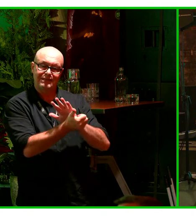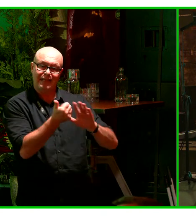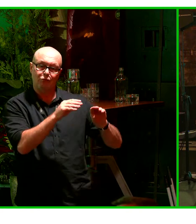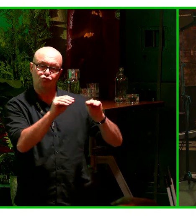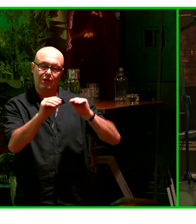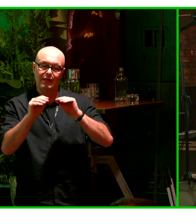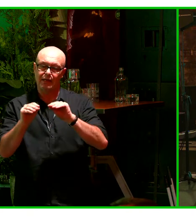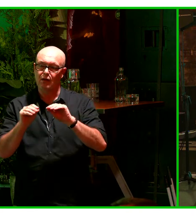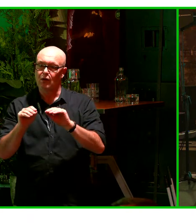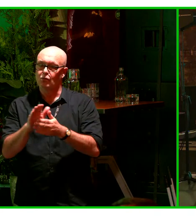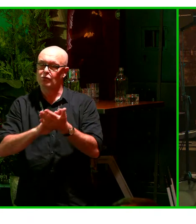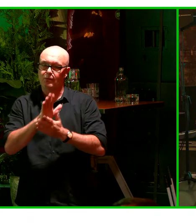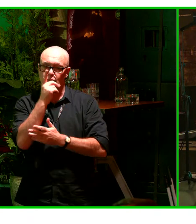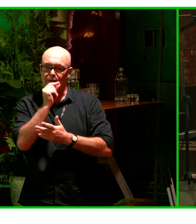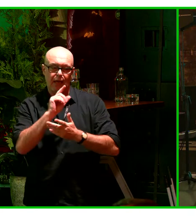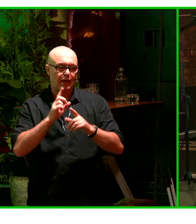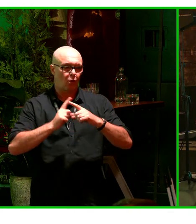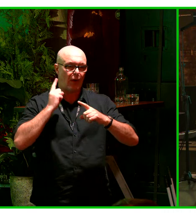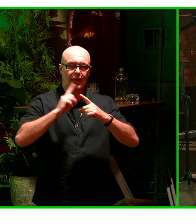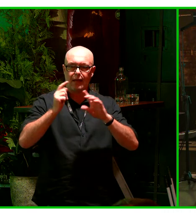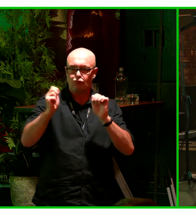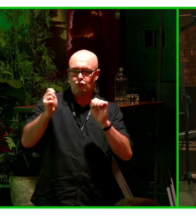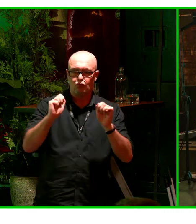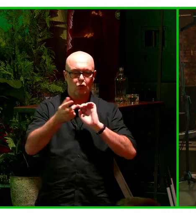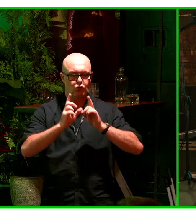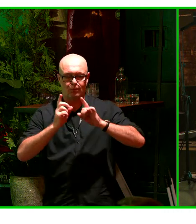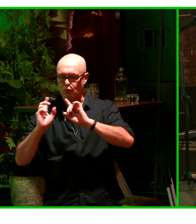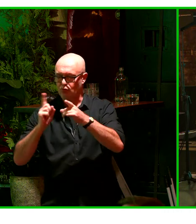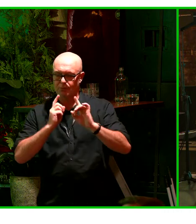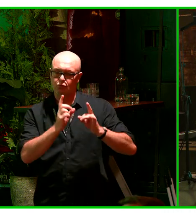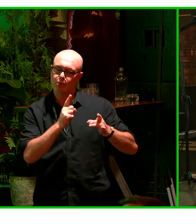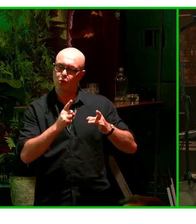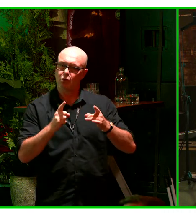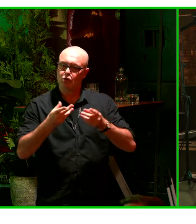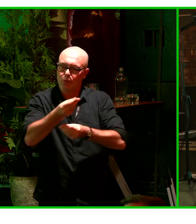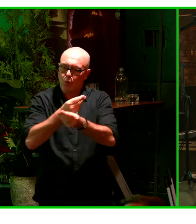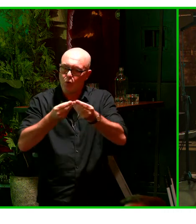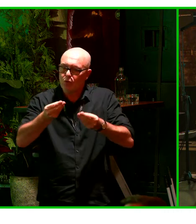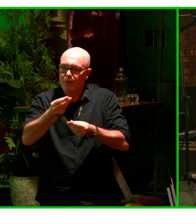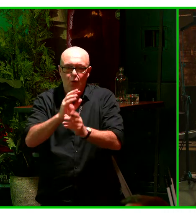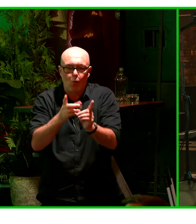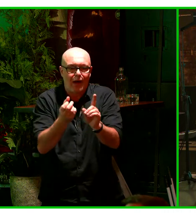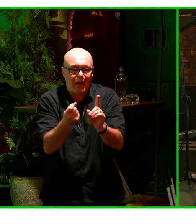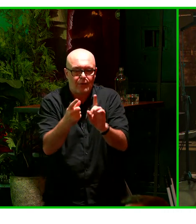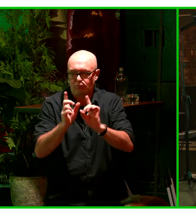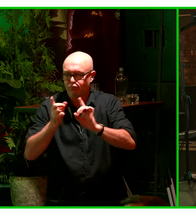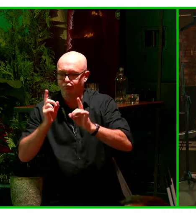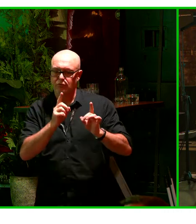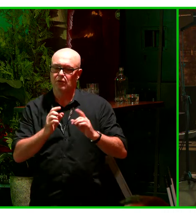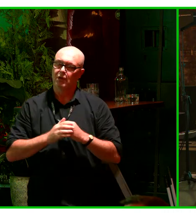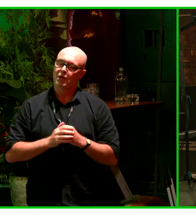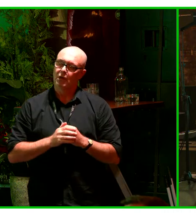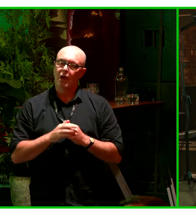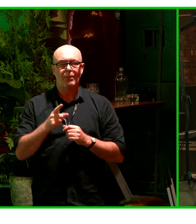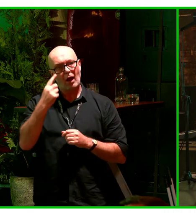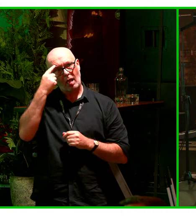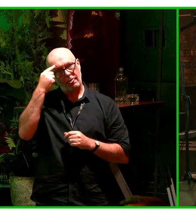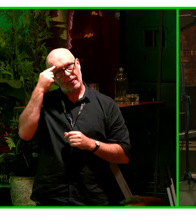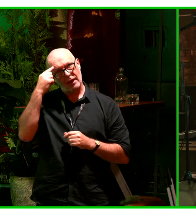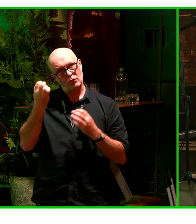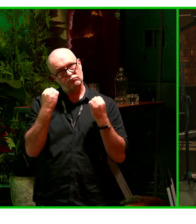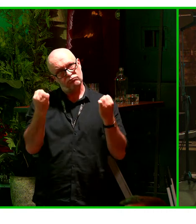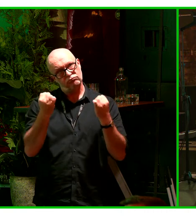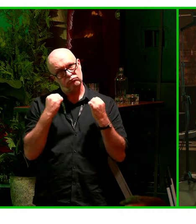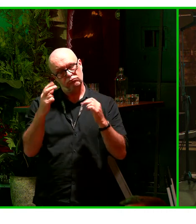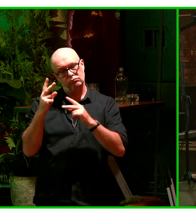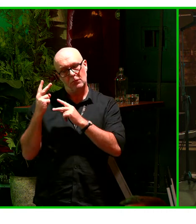match the change in the economy, particularly the green economy, to our colleges and then what comes up. I mean, I think just to reflect on what we've heard, it's